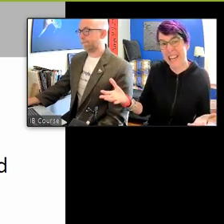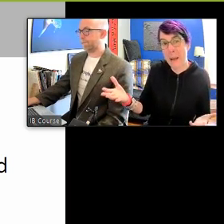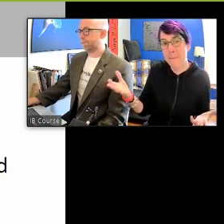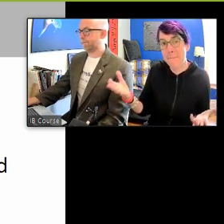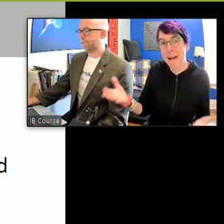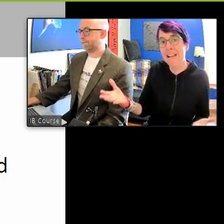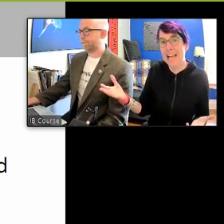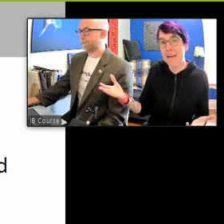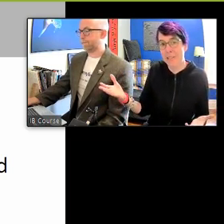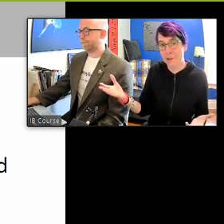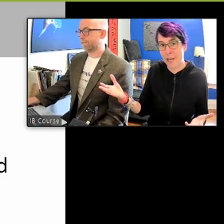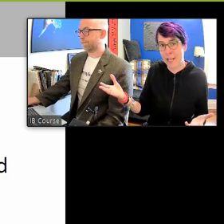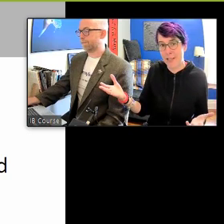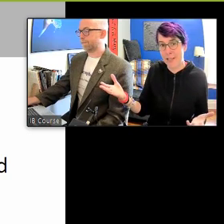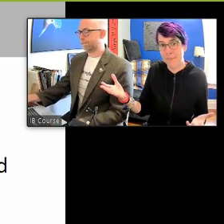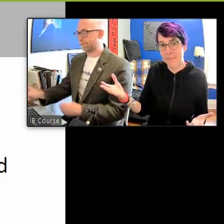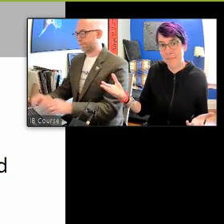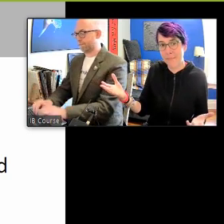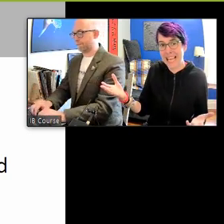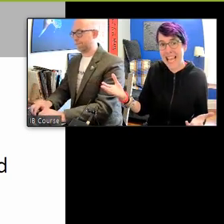facilitating maladaptive traits?